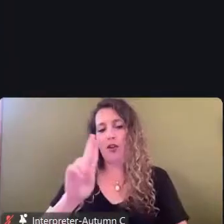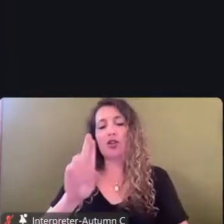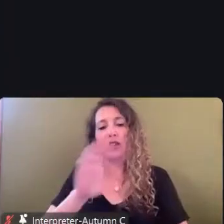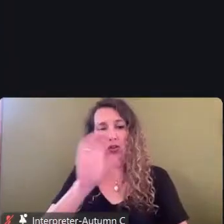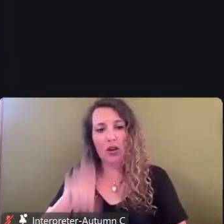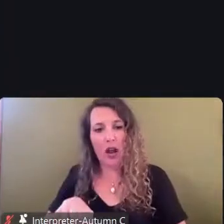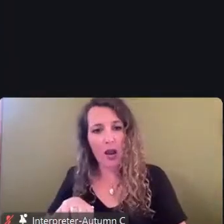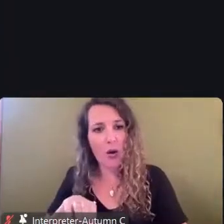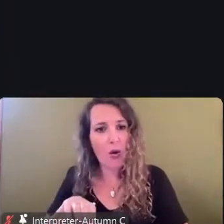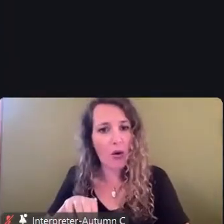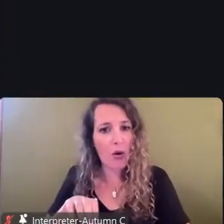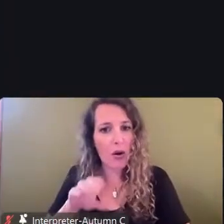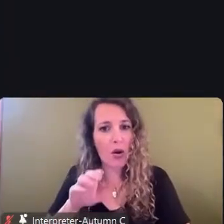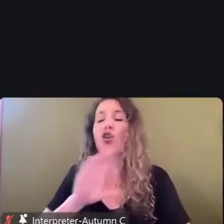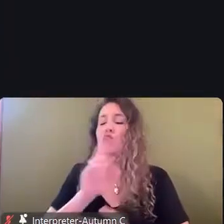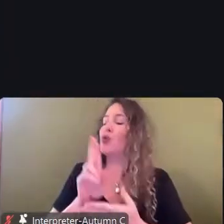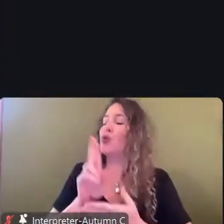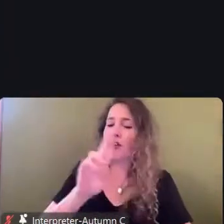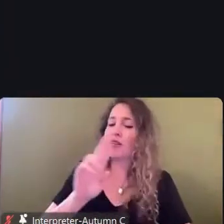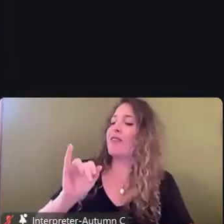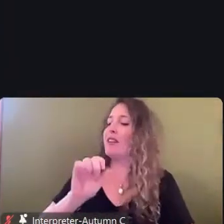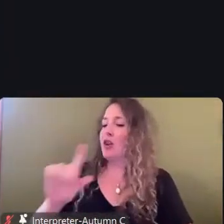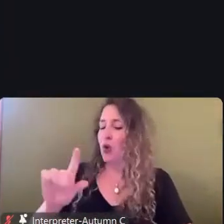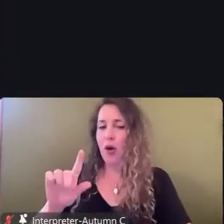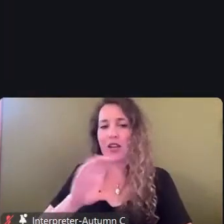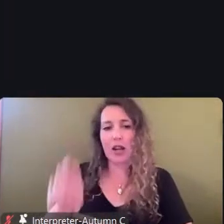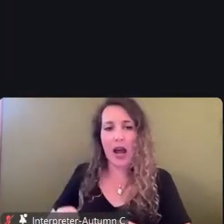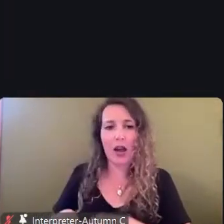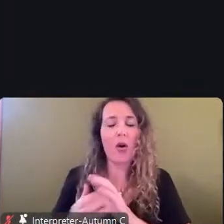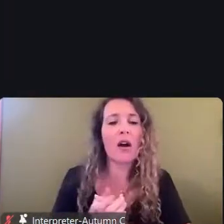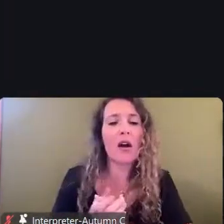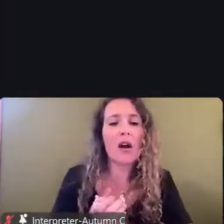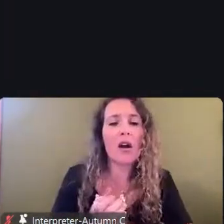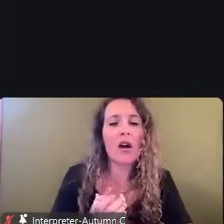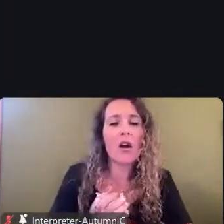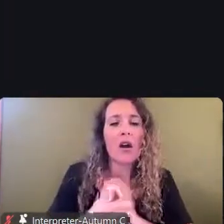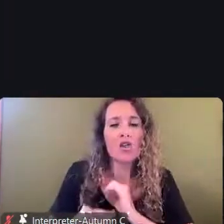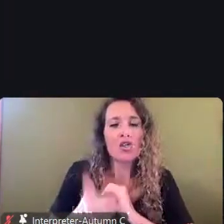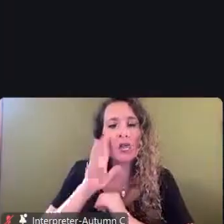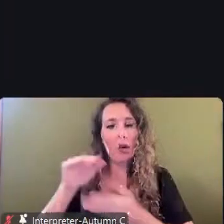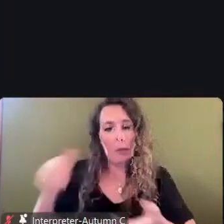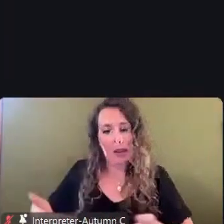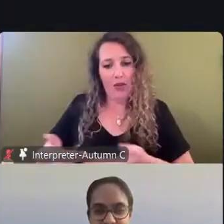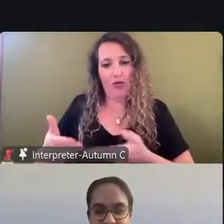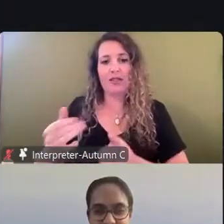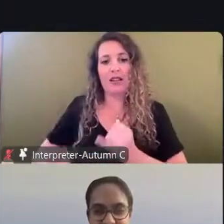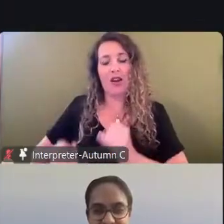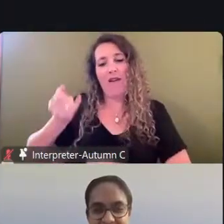be introducing our and moderating discussion with our final speaker of the day.